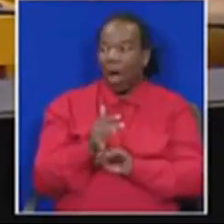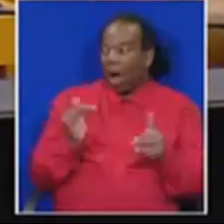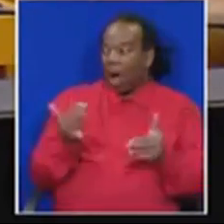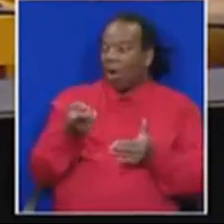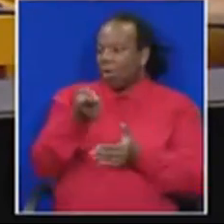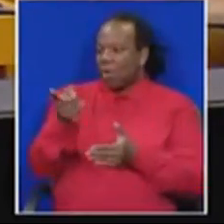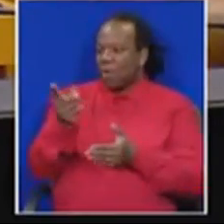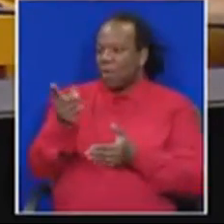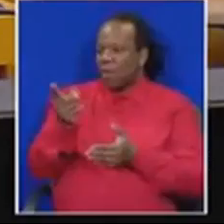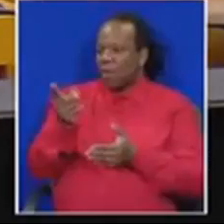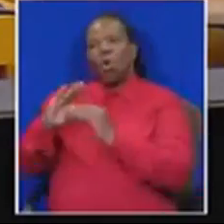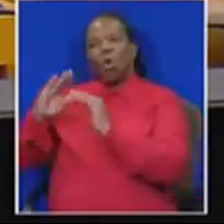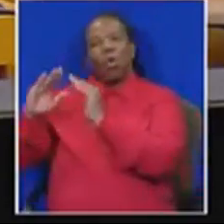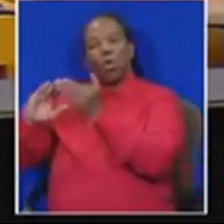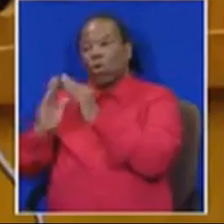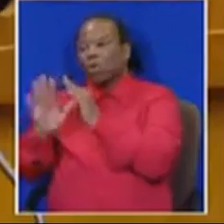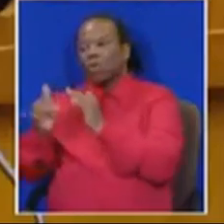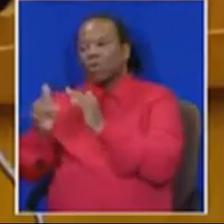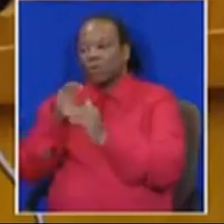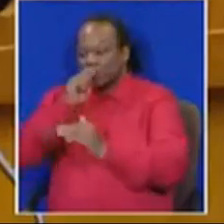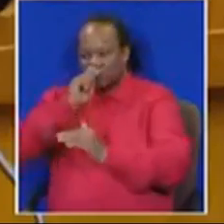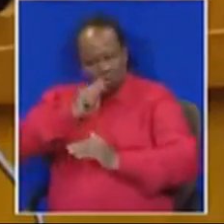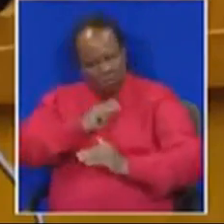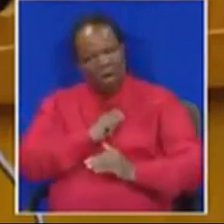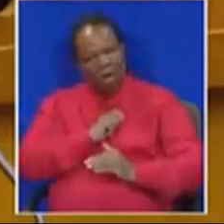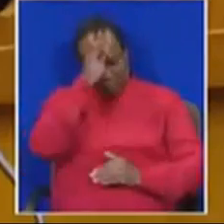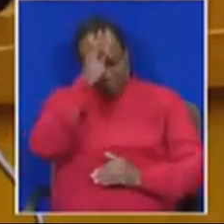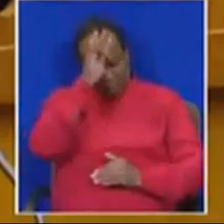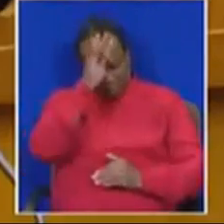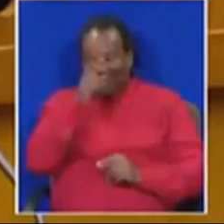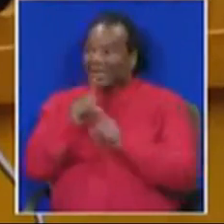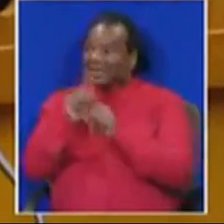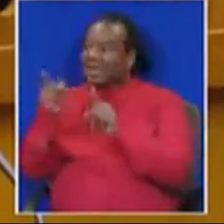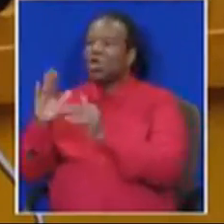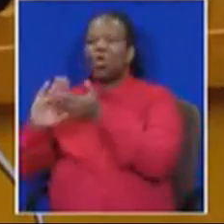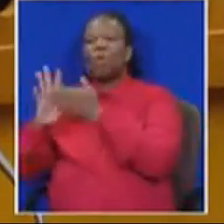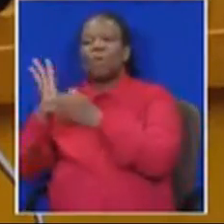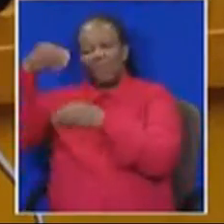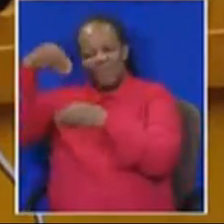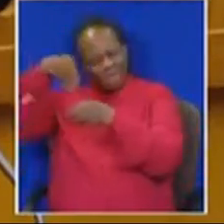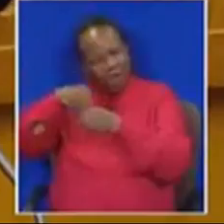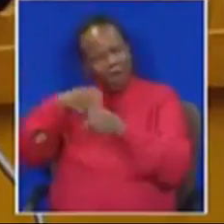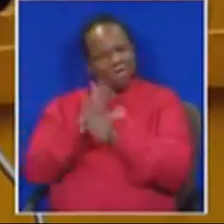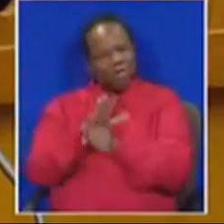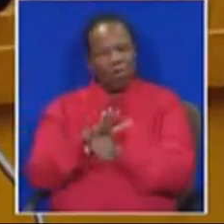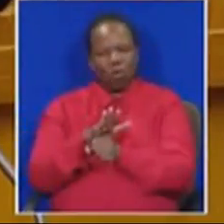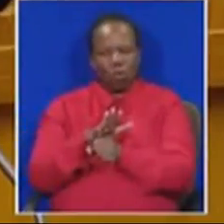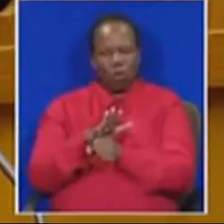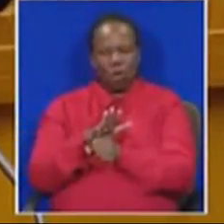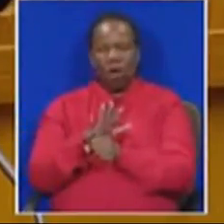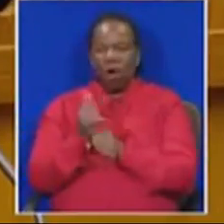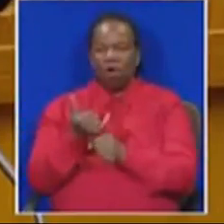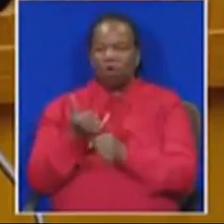of the community and to secure their full involvement and cooperation in the fight against